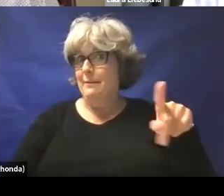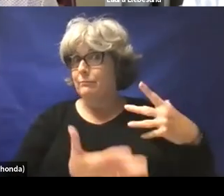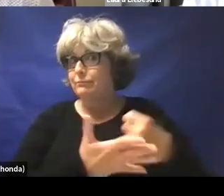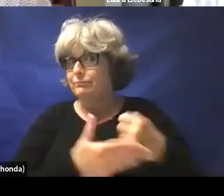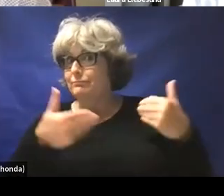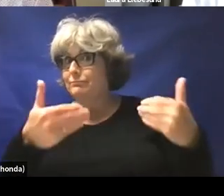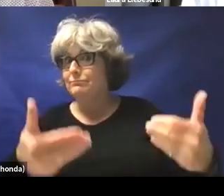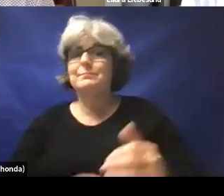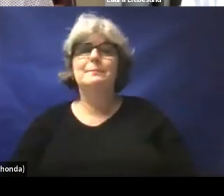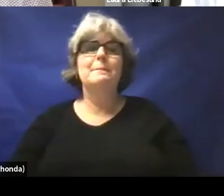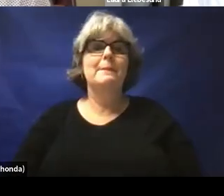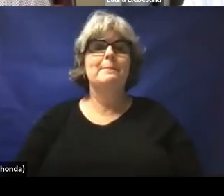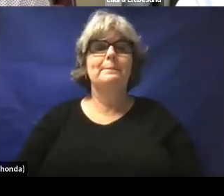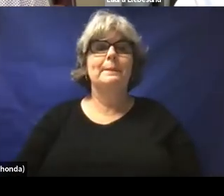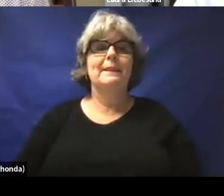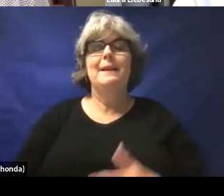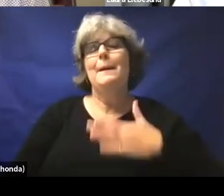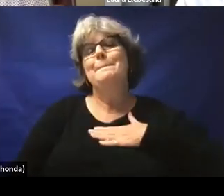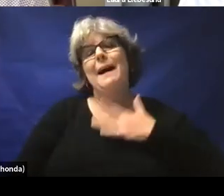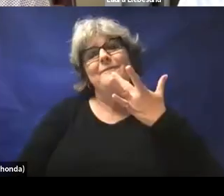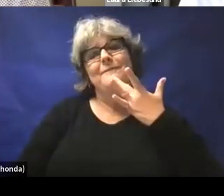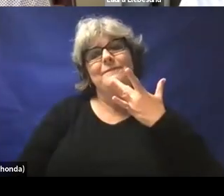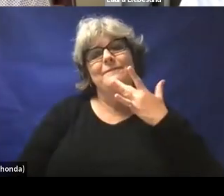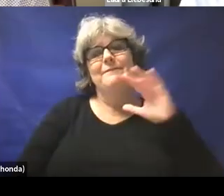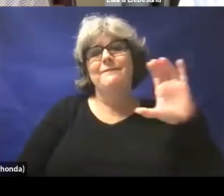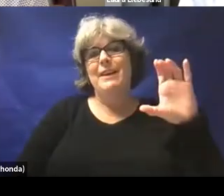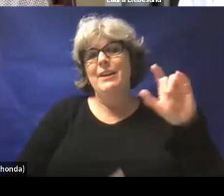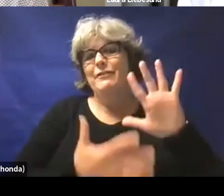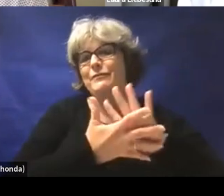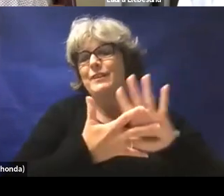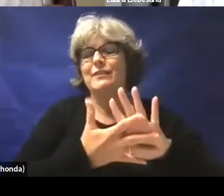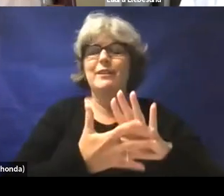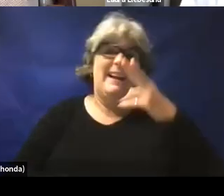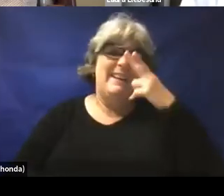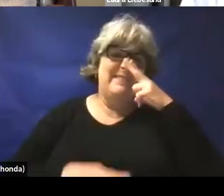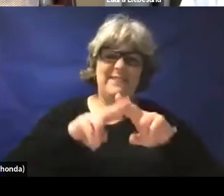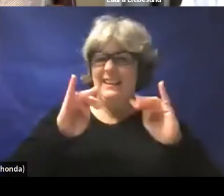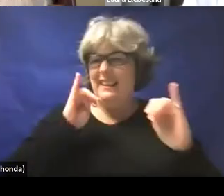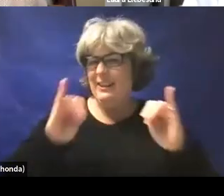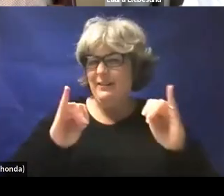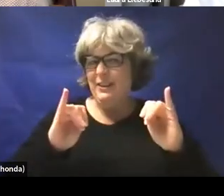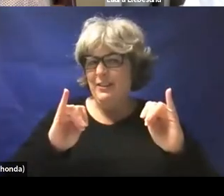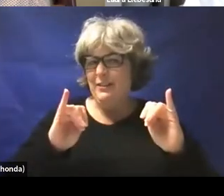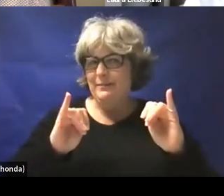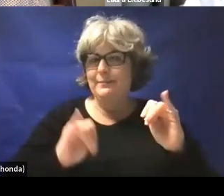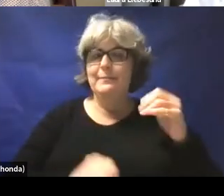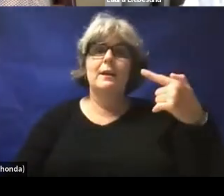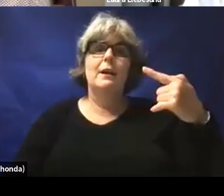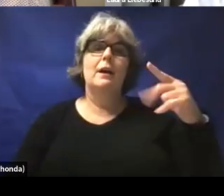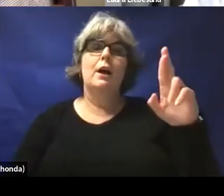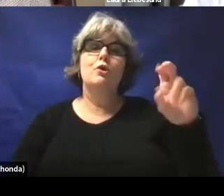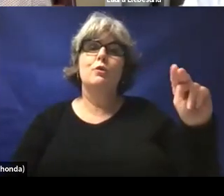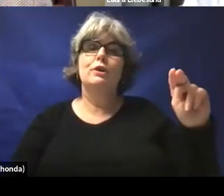for it, Bob. Sure. Yeah, this was one of my favorites, and it was a really fun interview for us to do. So let's, that's the Gretchen Wharton